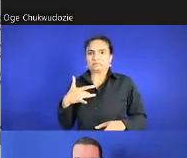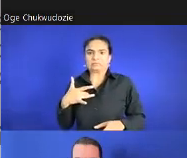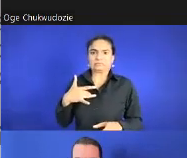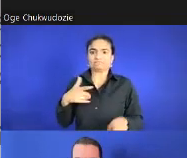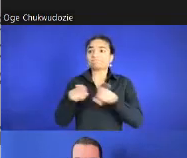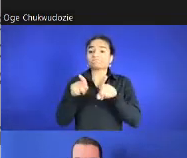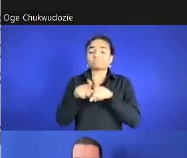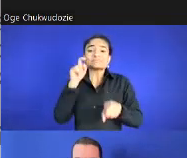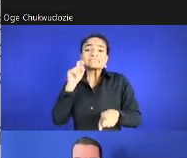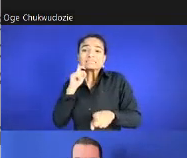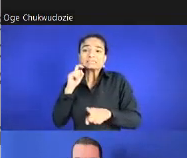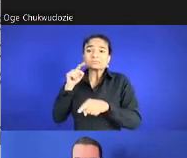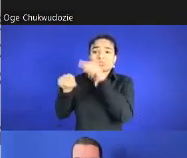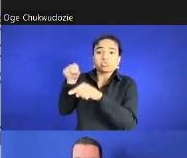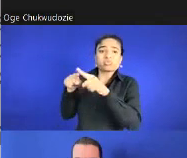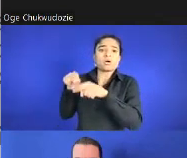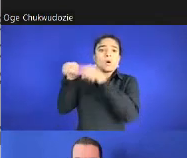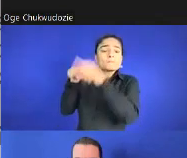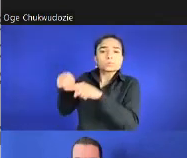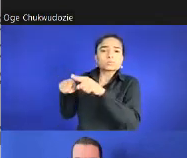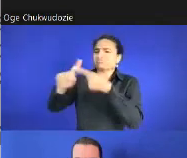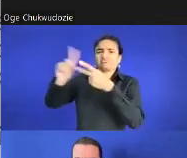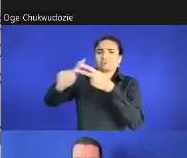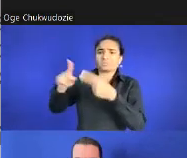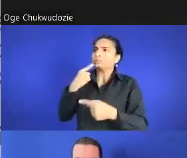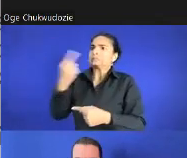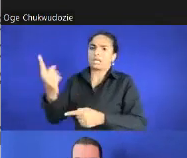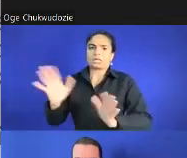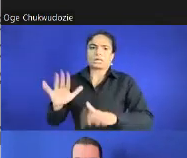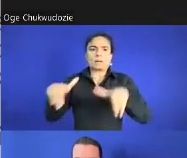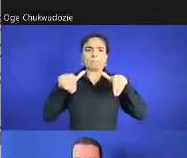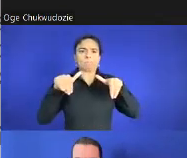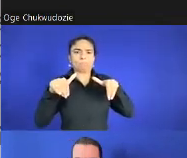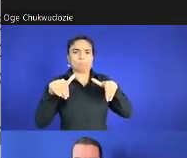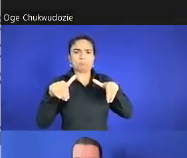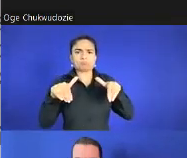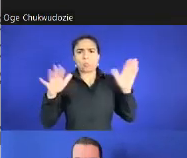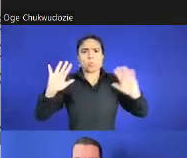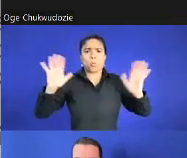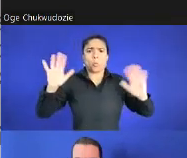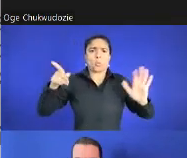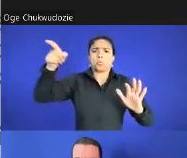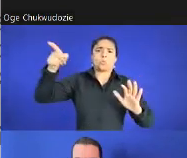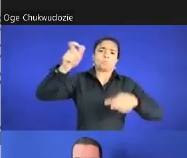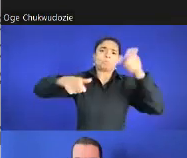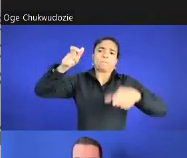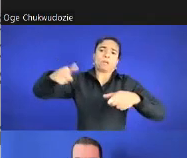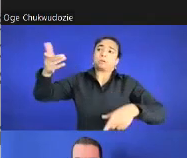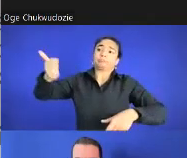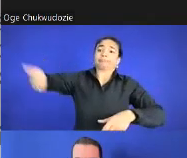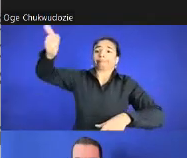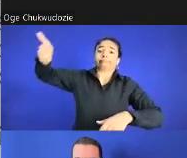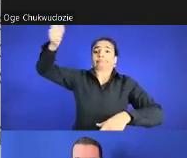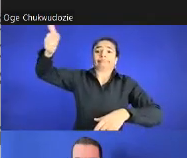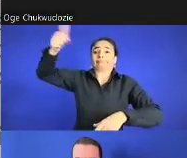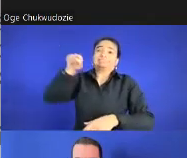the person who is doing, the person is highly placed in the community, or the person is an NGO staff. So we are afraid or